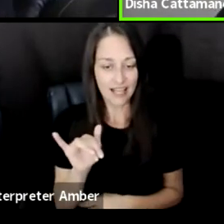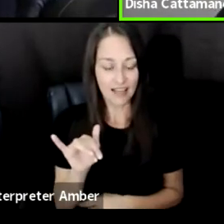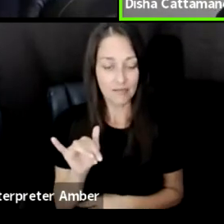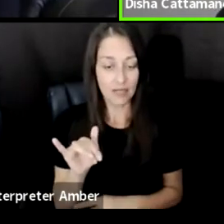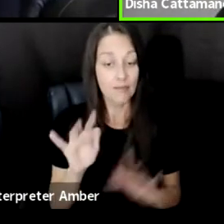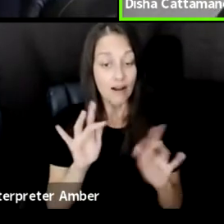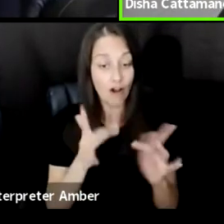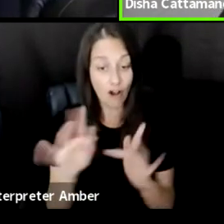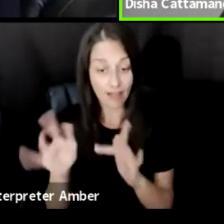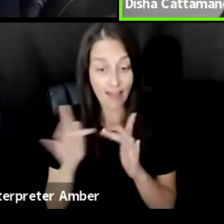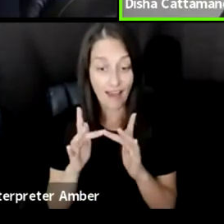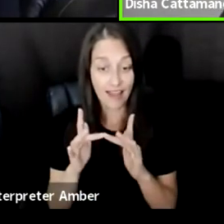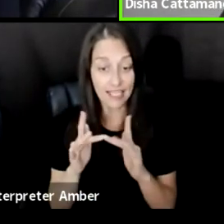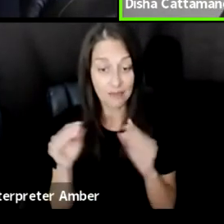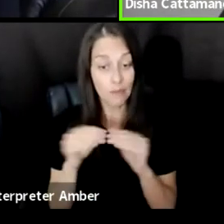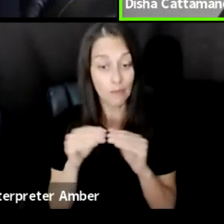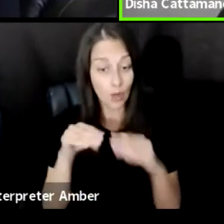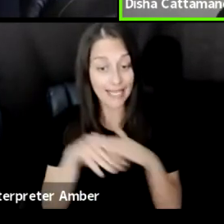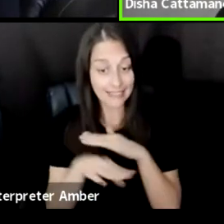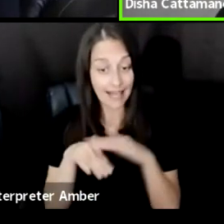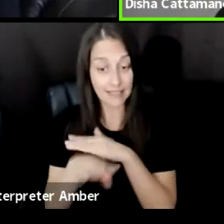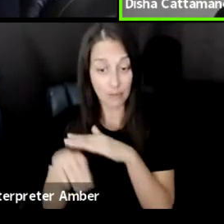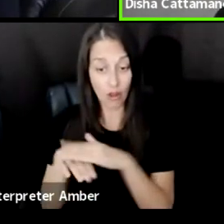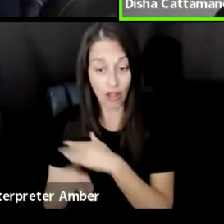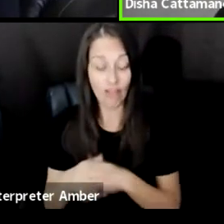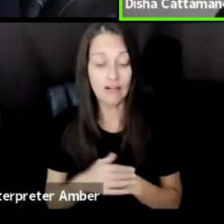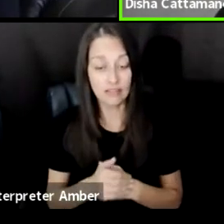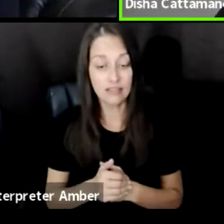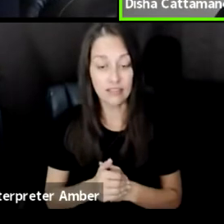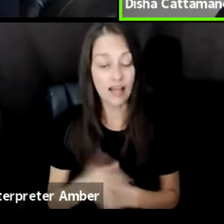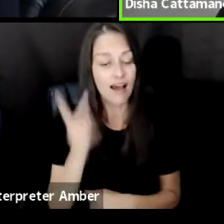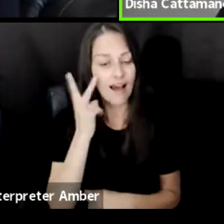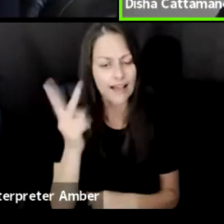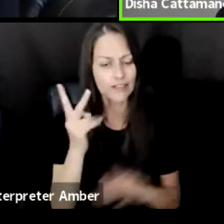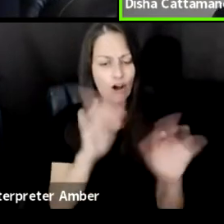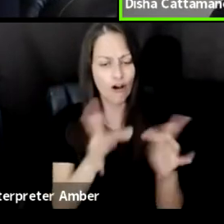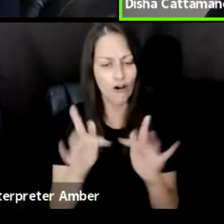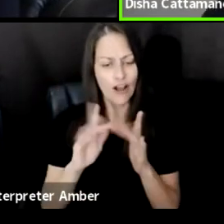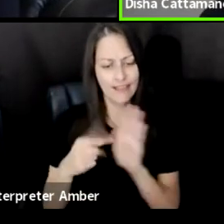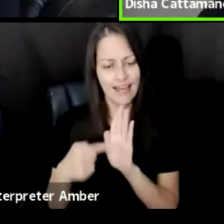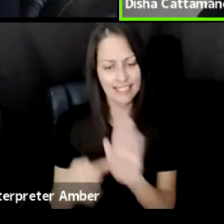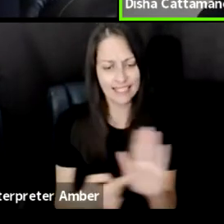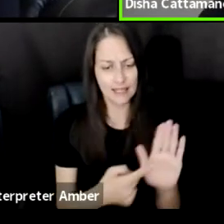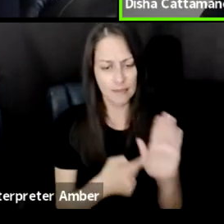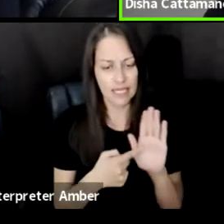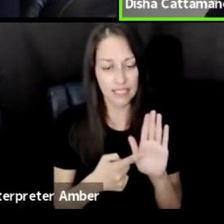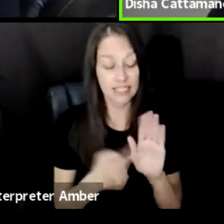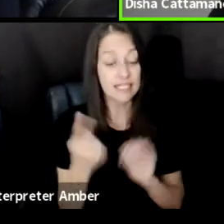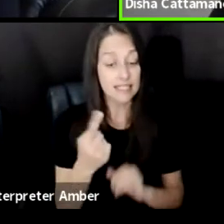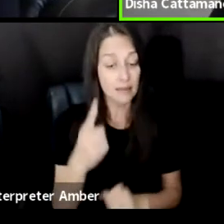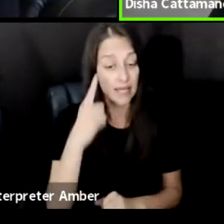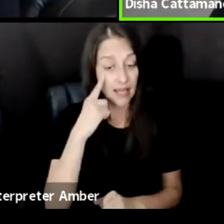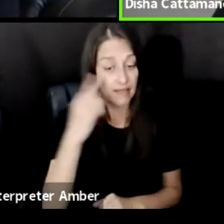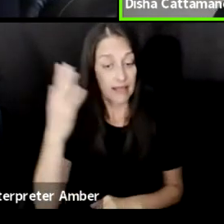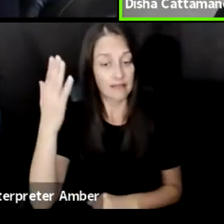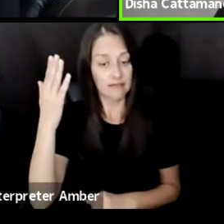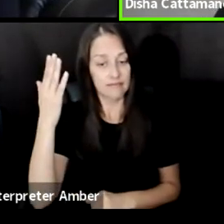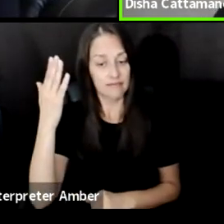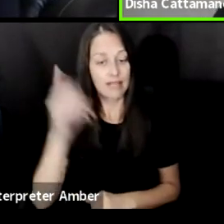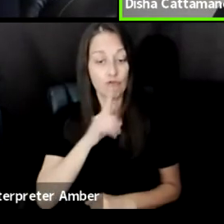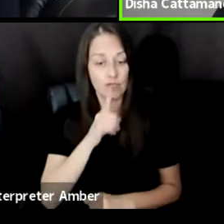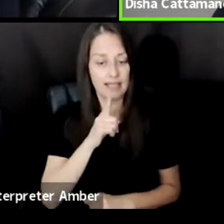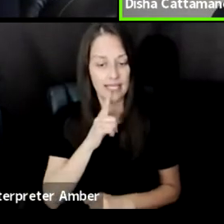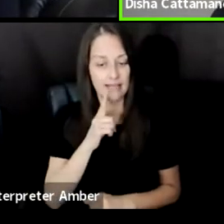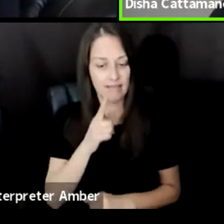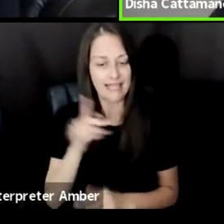more accessible though. Like I believe I saw an online exhibit of something that I think was an in-person exhibit in Florida. And so you